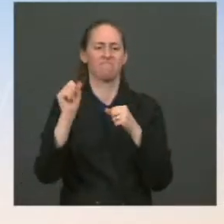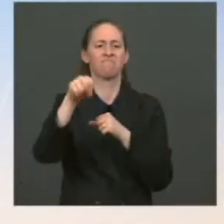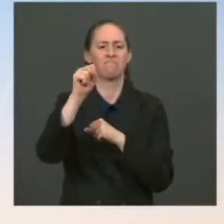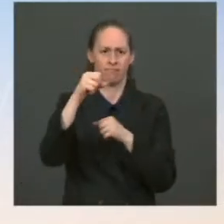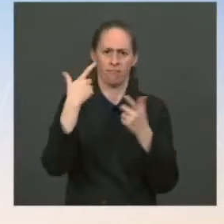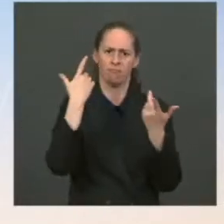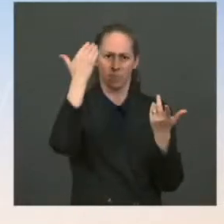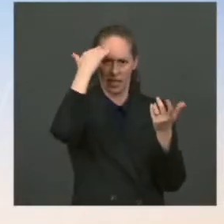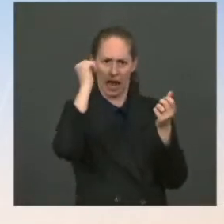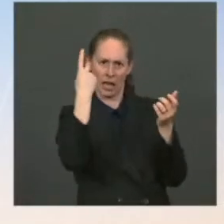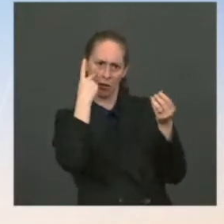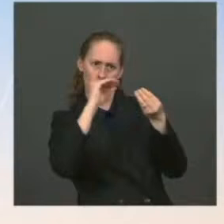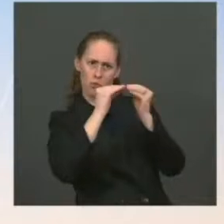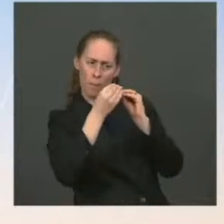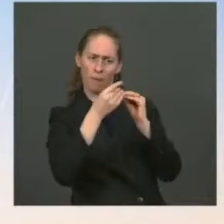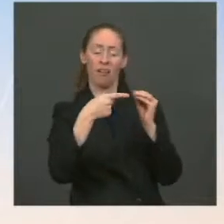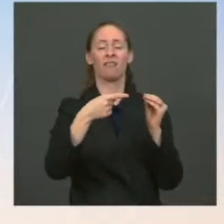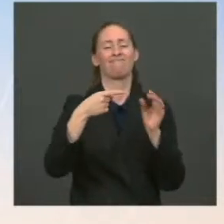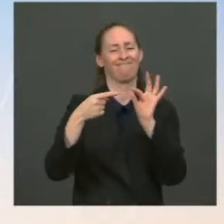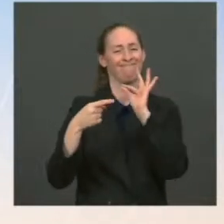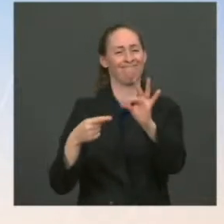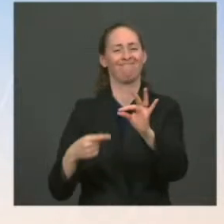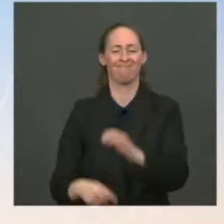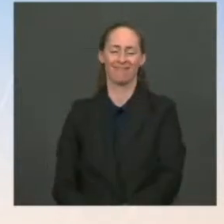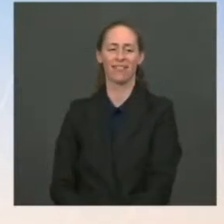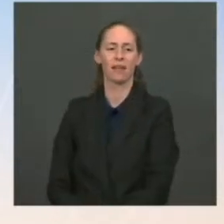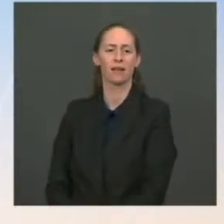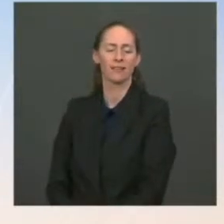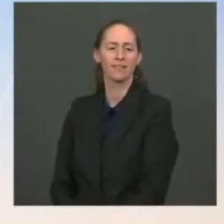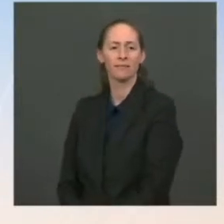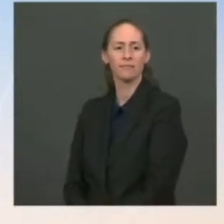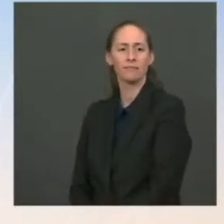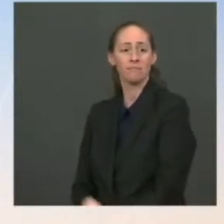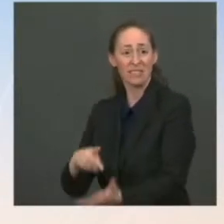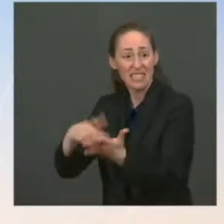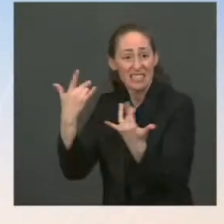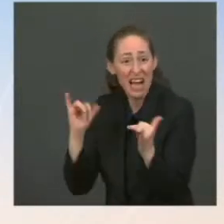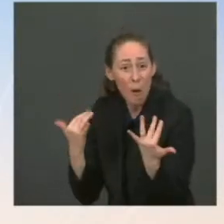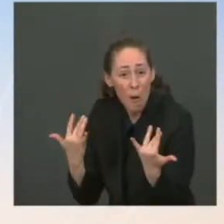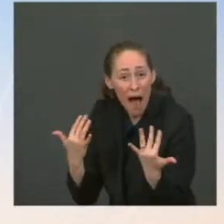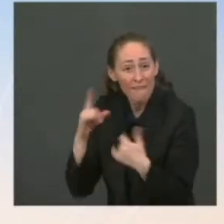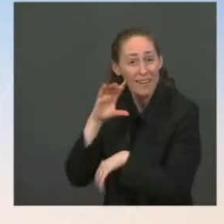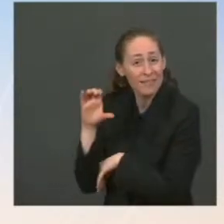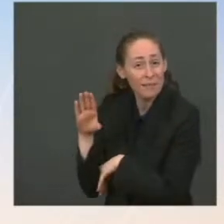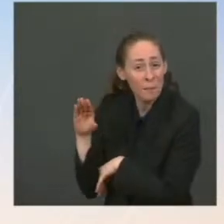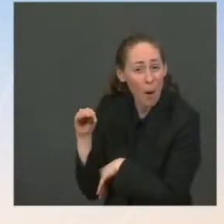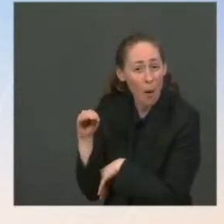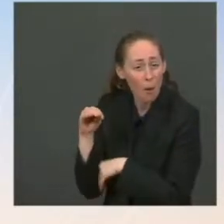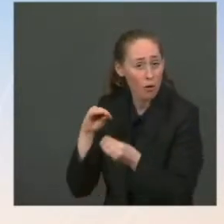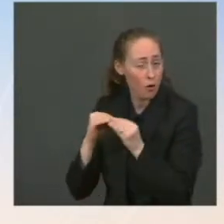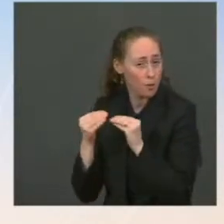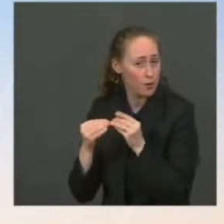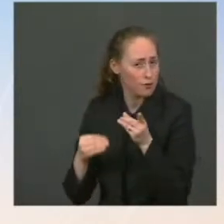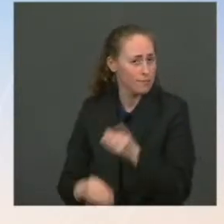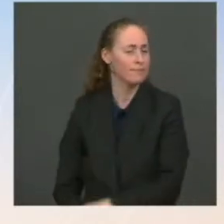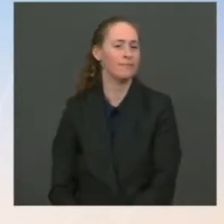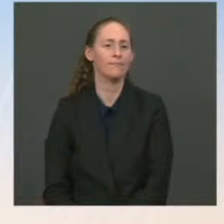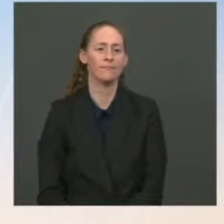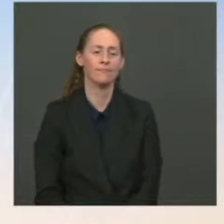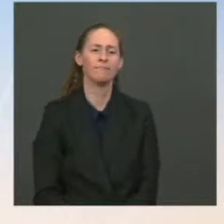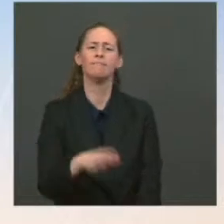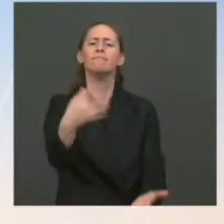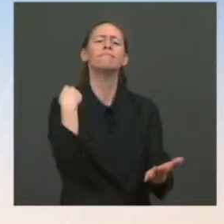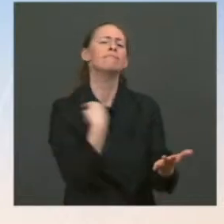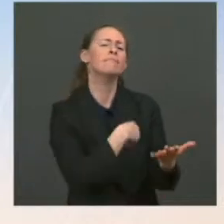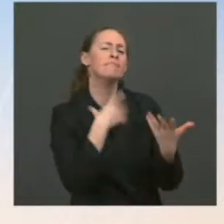be raised. So he wants them to use that number or wait for the CBO? Well, we just wanted to make sure that, again, we were transparent. We put out